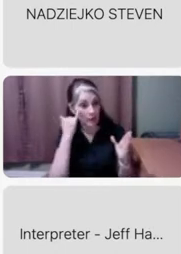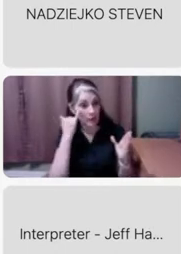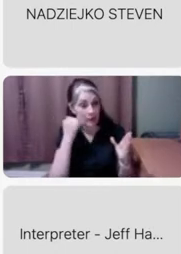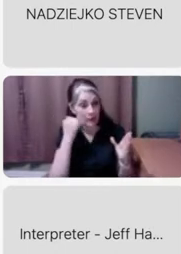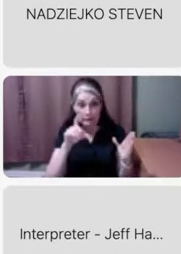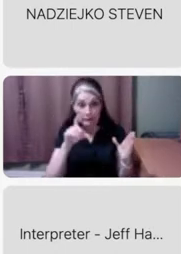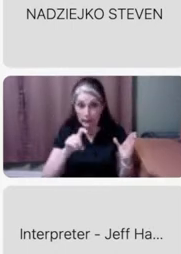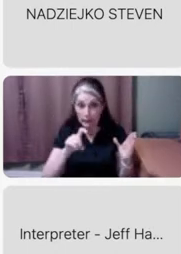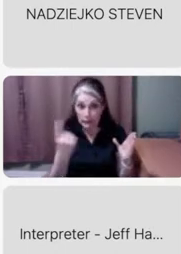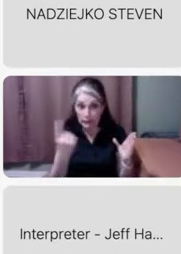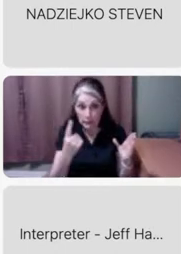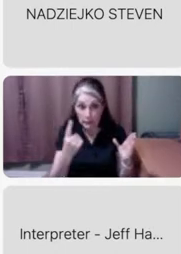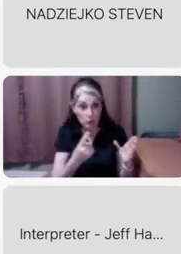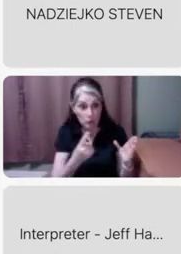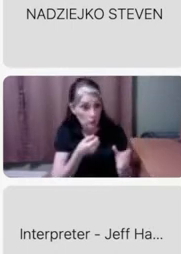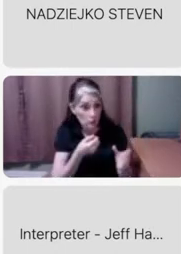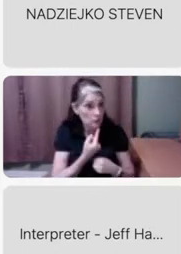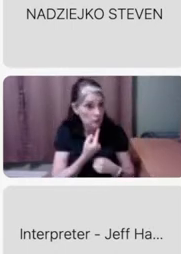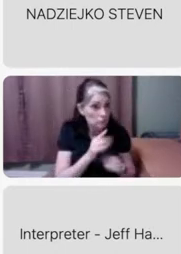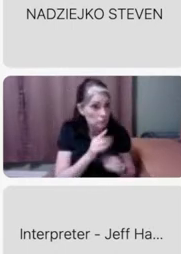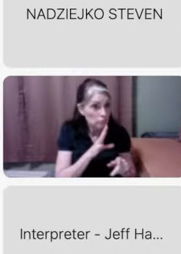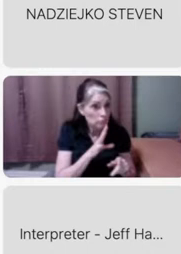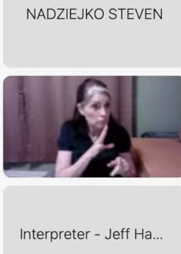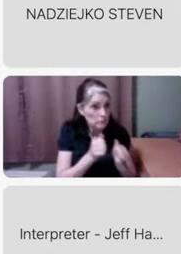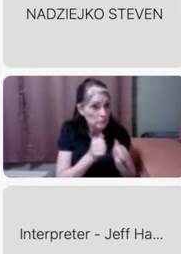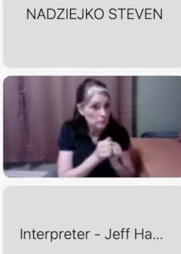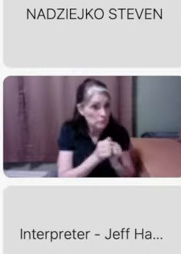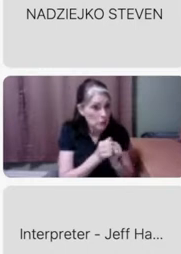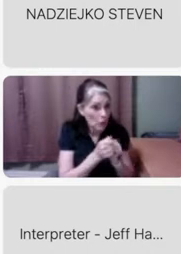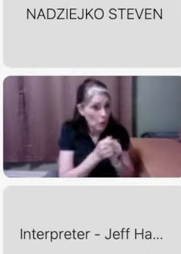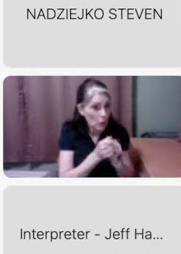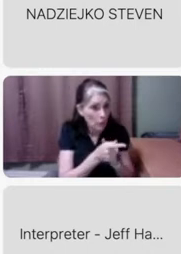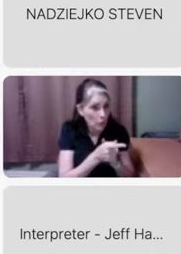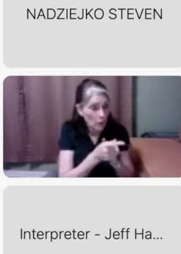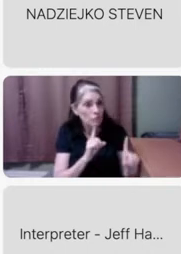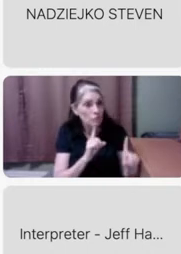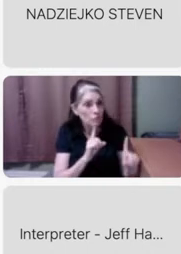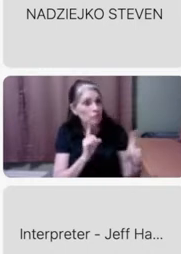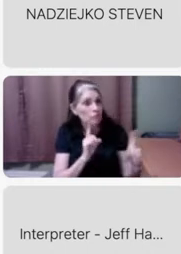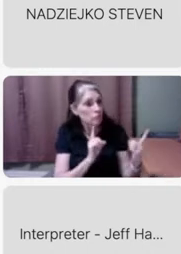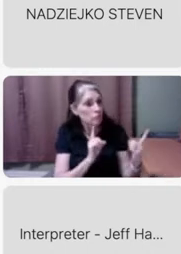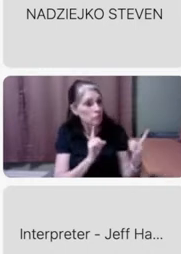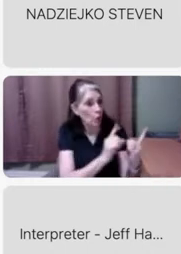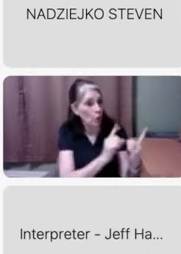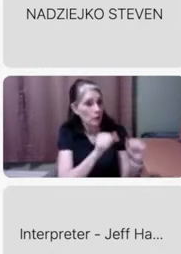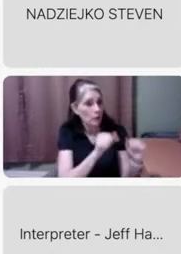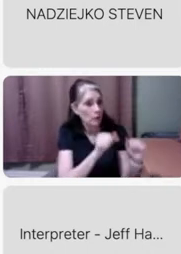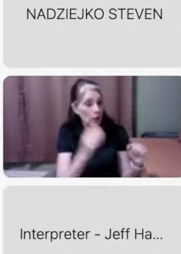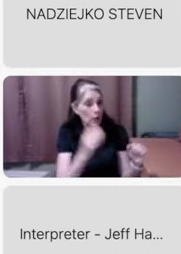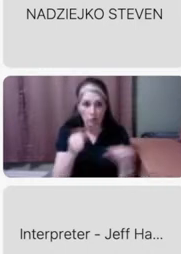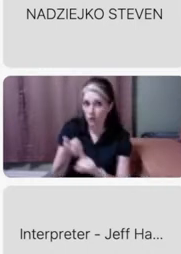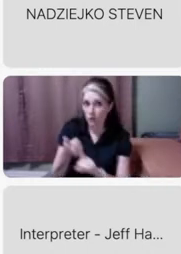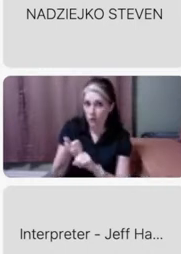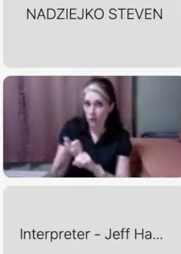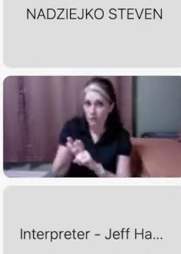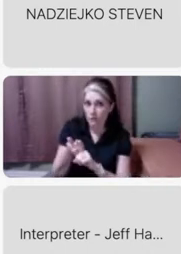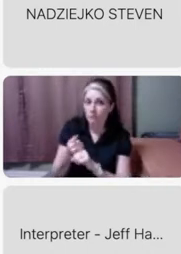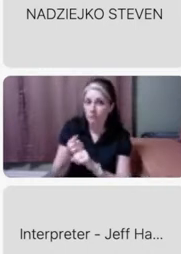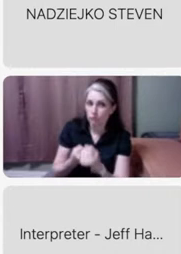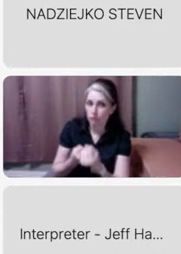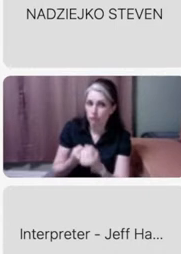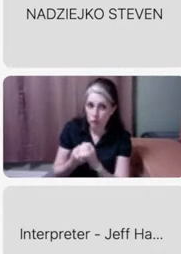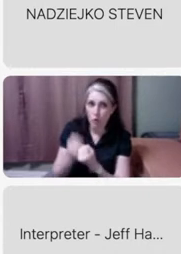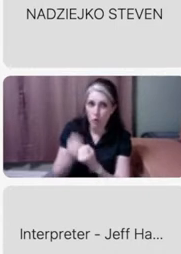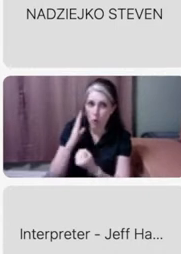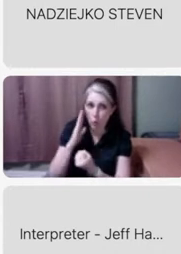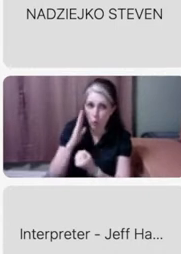confide in when they need help they can go to miss clark and they know that she will get them the support that they need